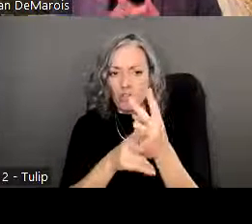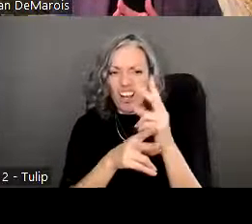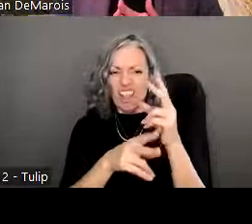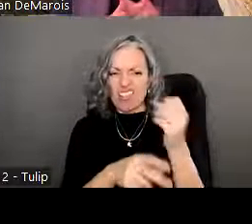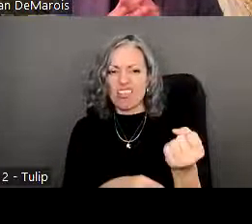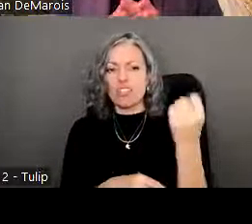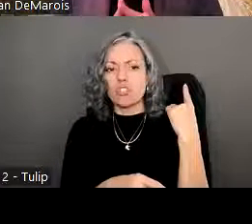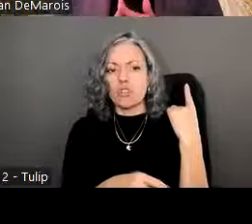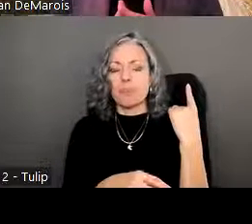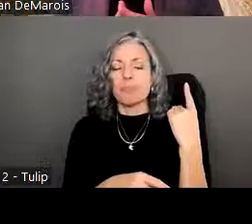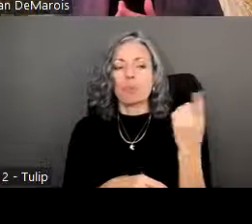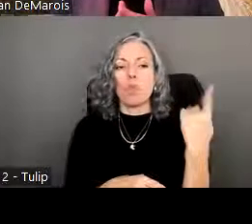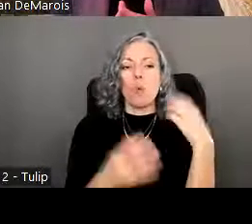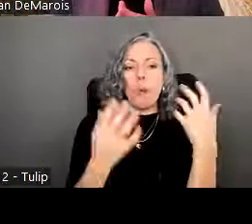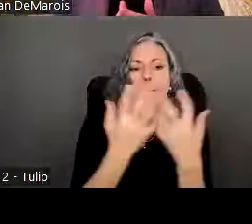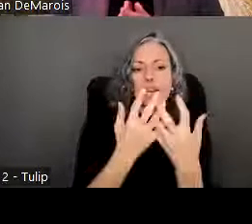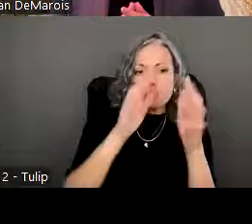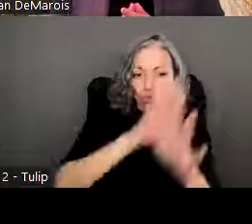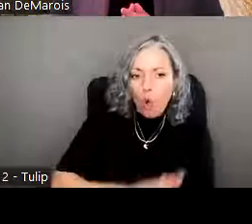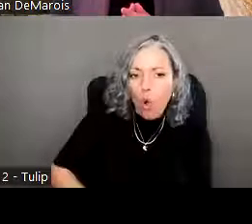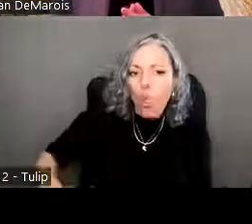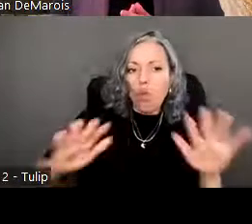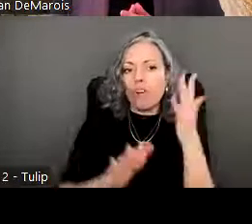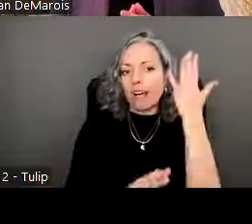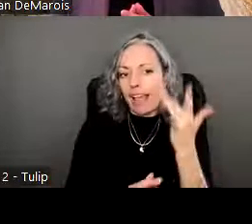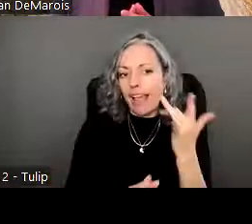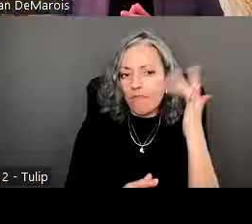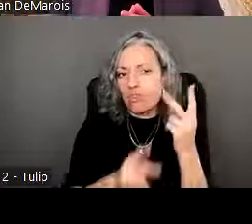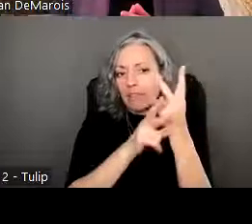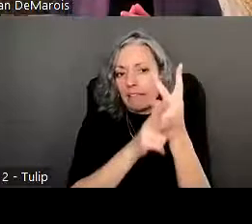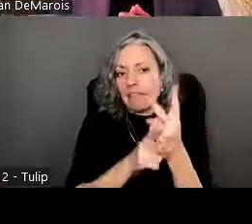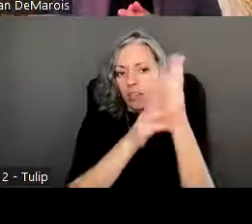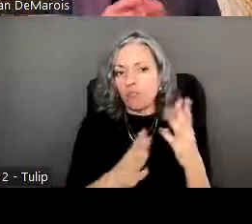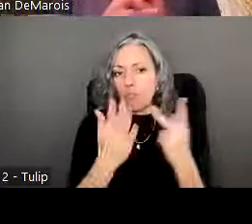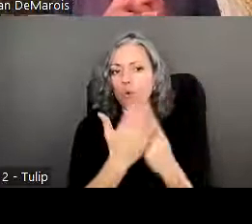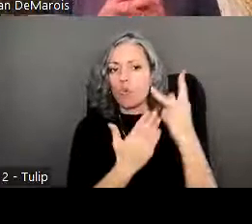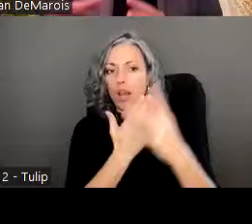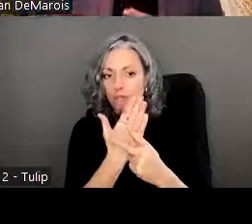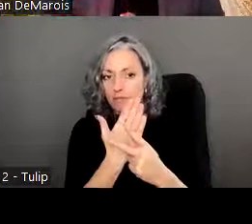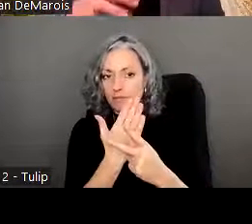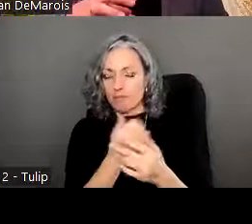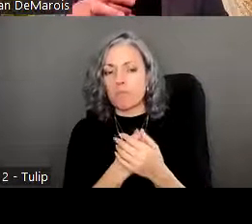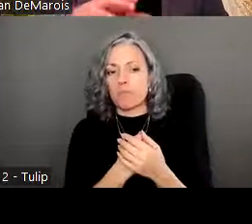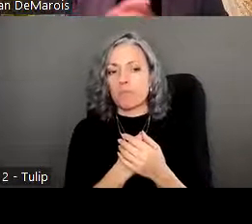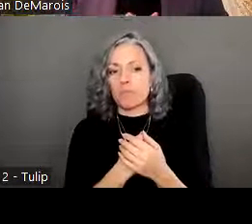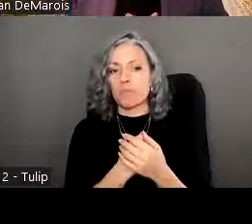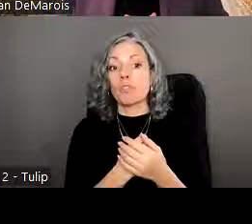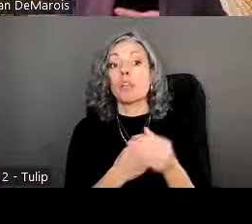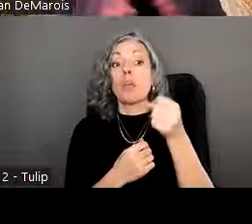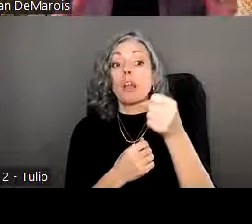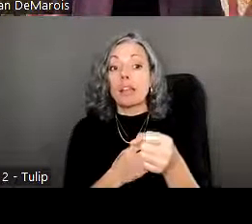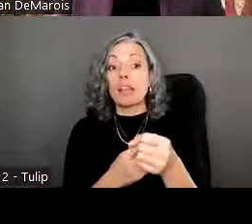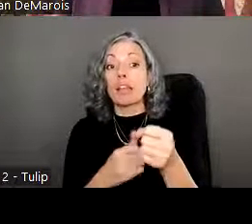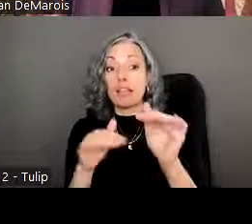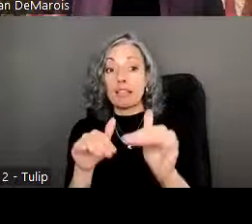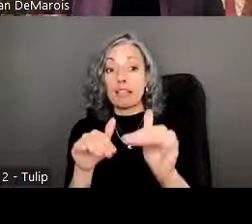and we're mapping it to all of California's caregiver programs. And we're putting an equity lens on it, and